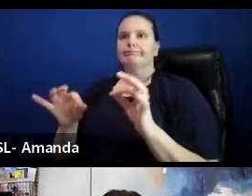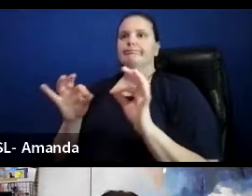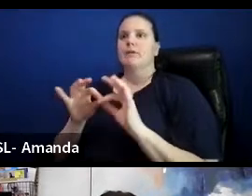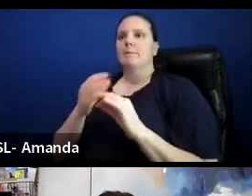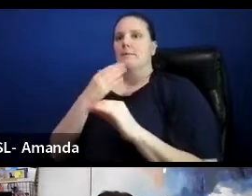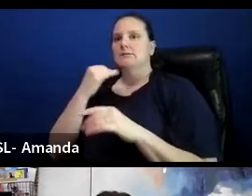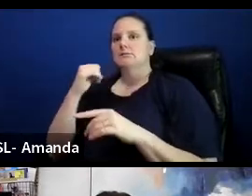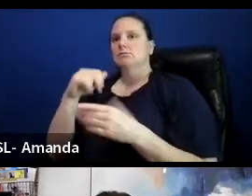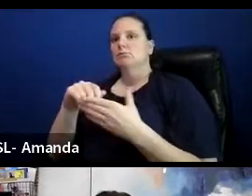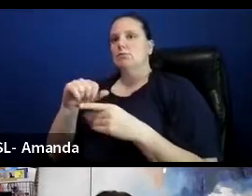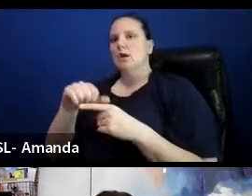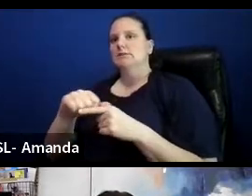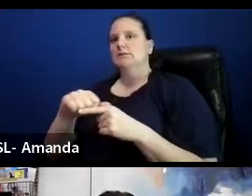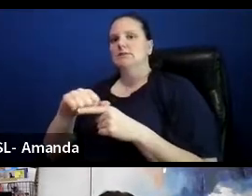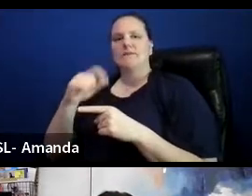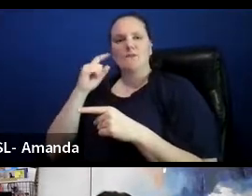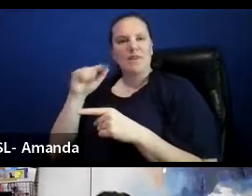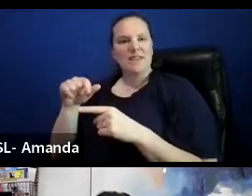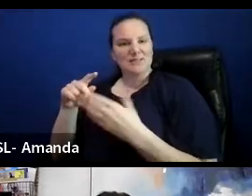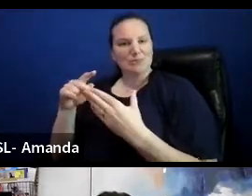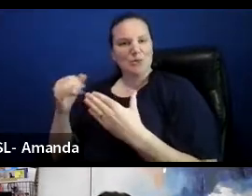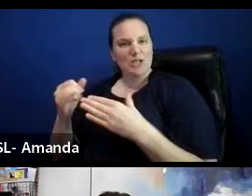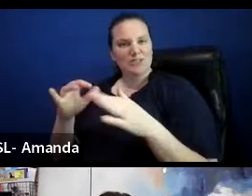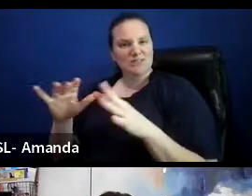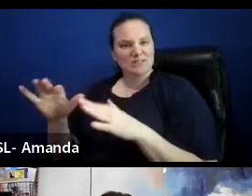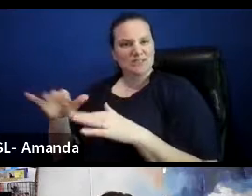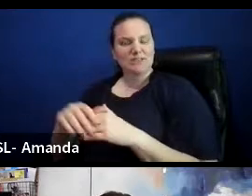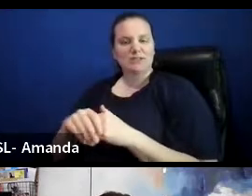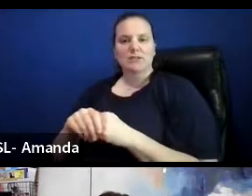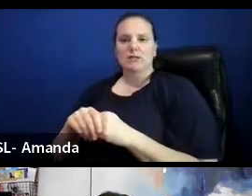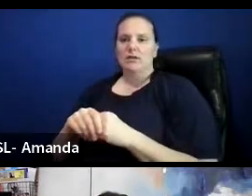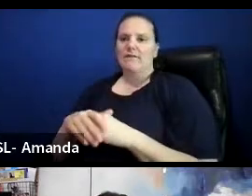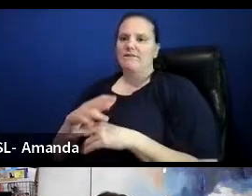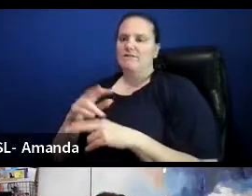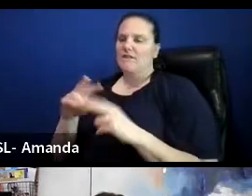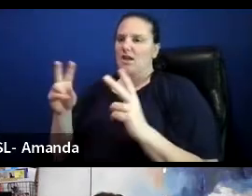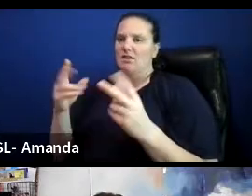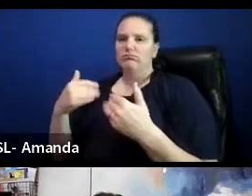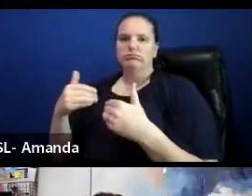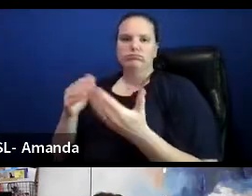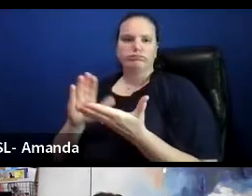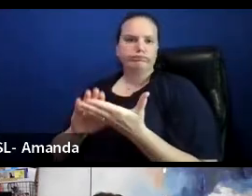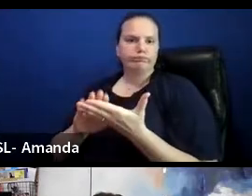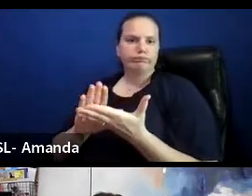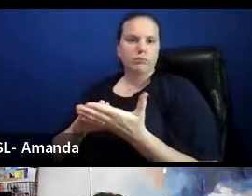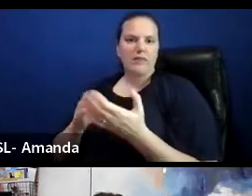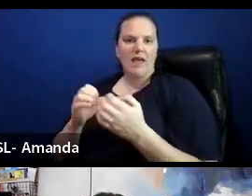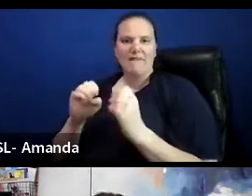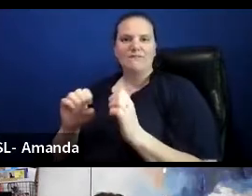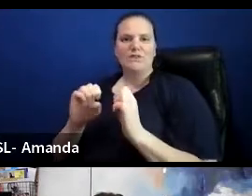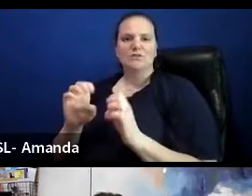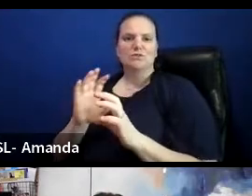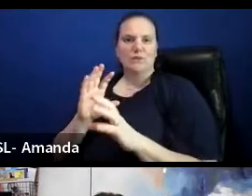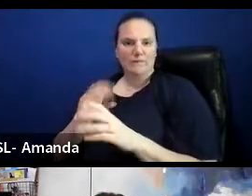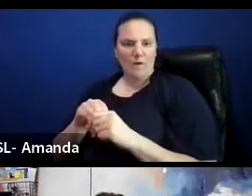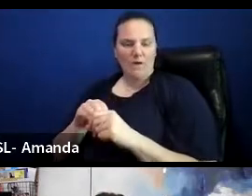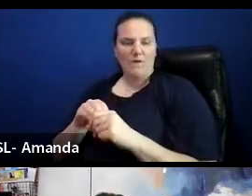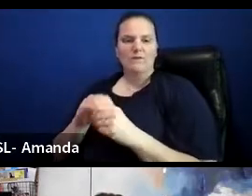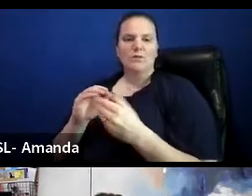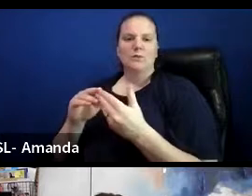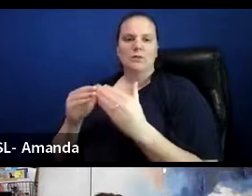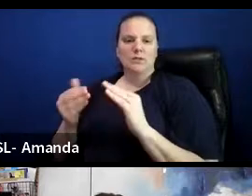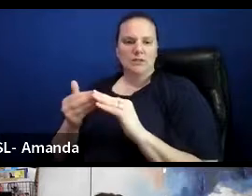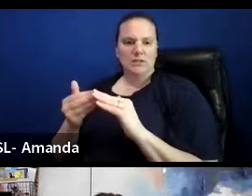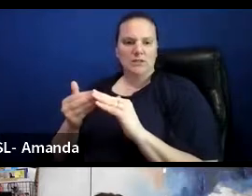for projects like this. So he was very complimentary of the efforts to engage the community